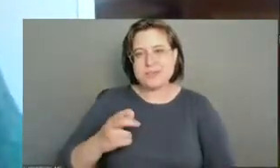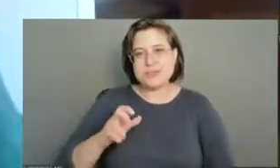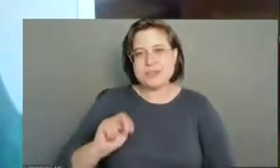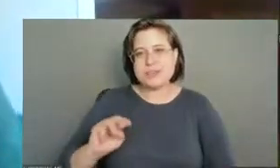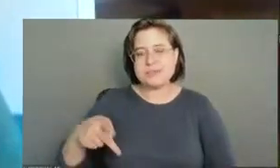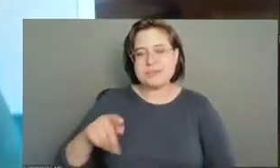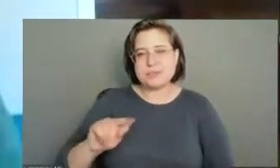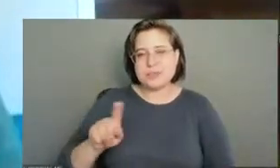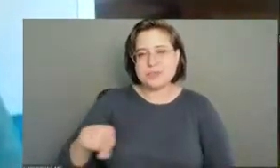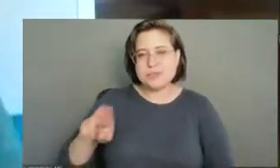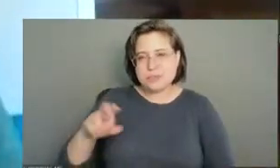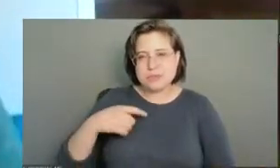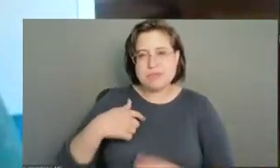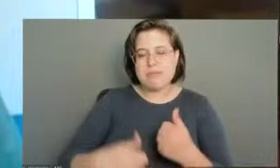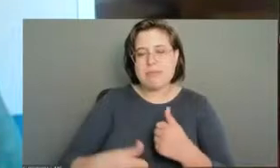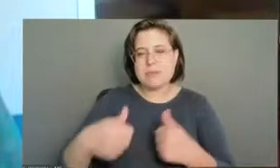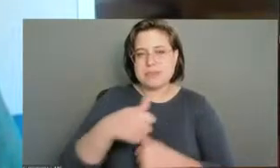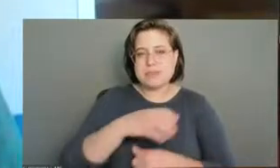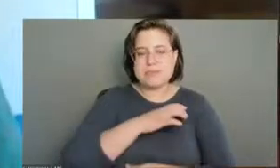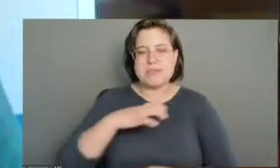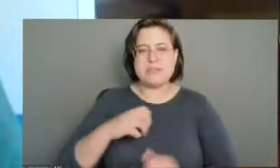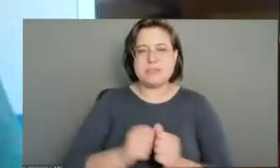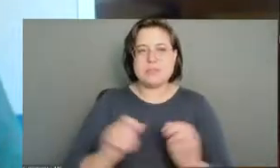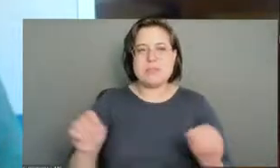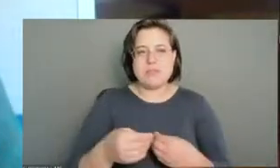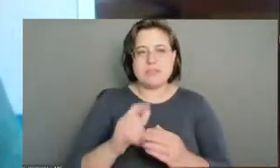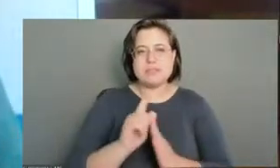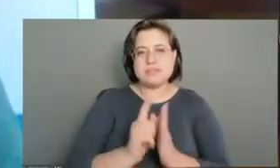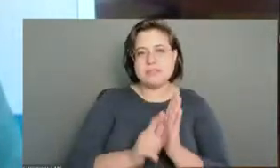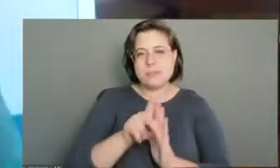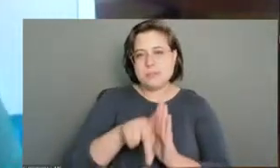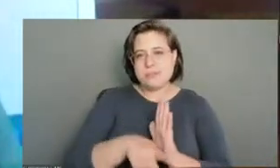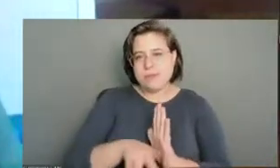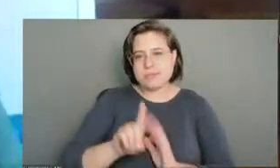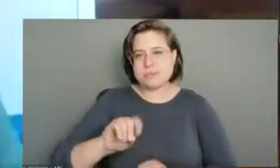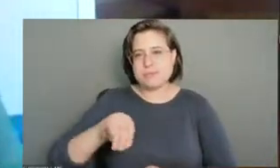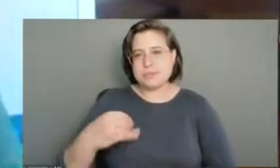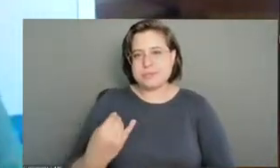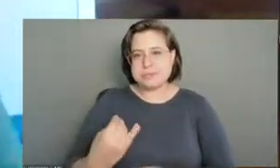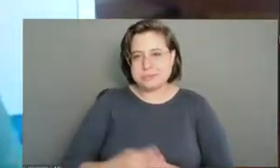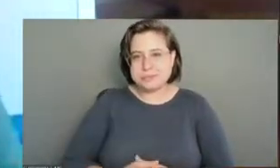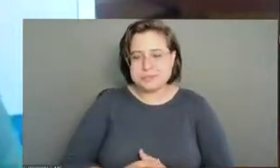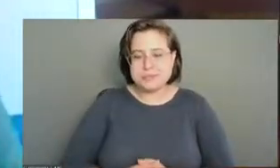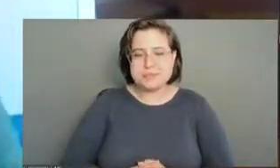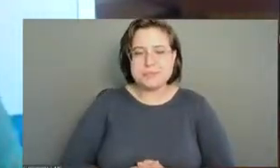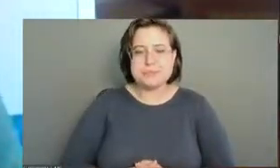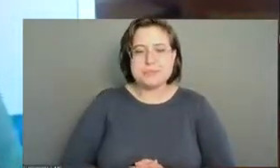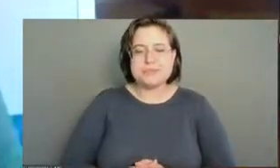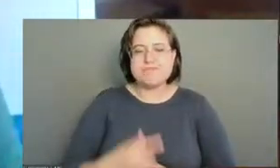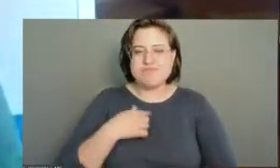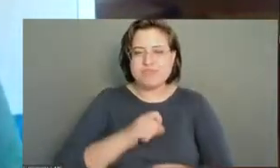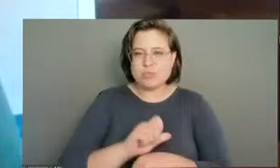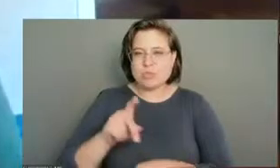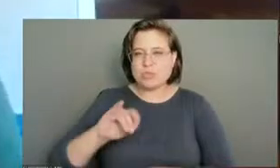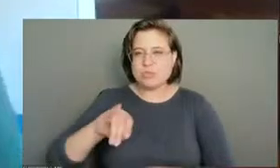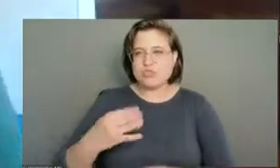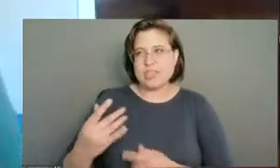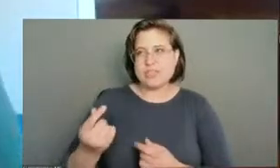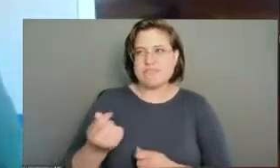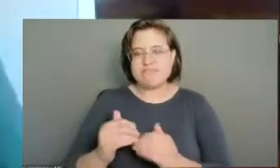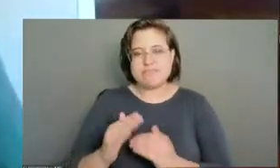am a senior counsel with the Office of Legal Policy at the Department of Justice. I've been with the department for a little over 10